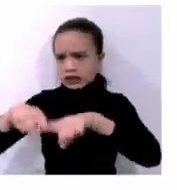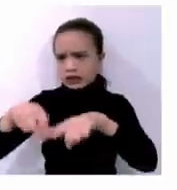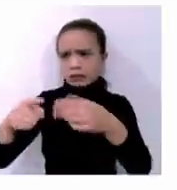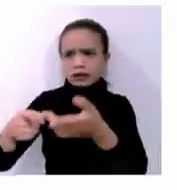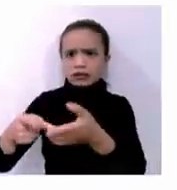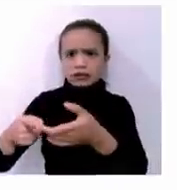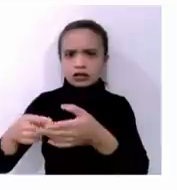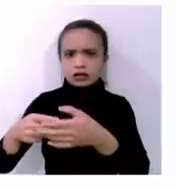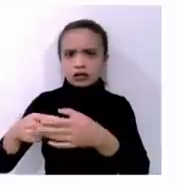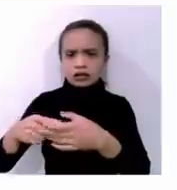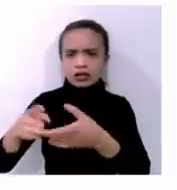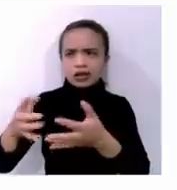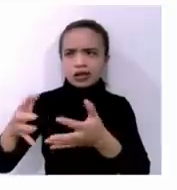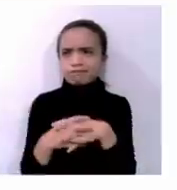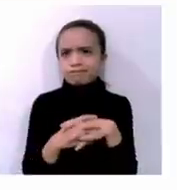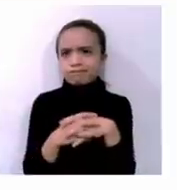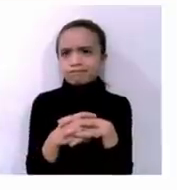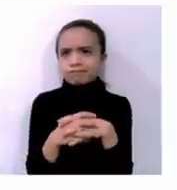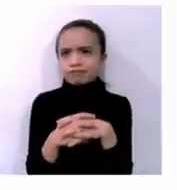offense to